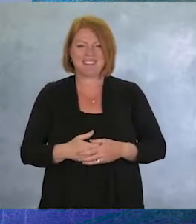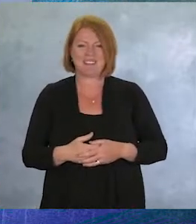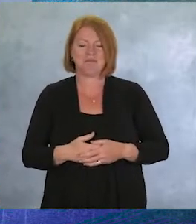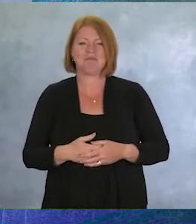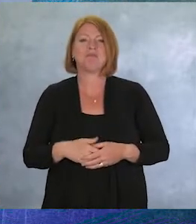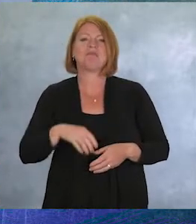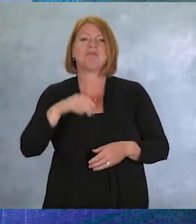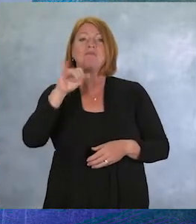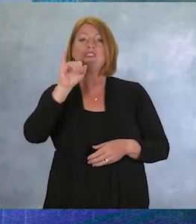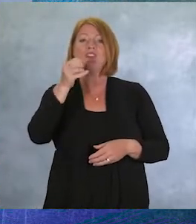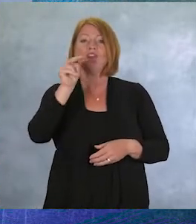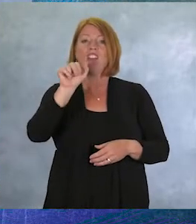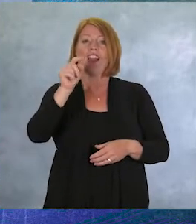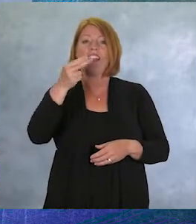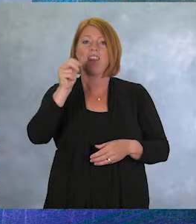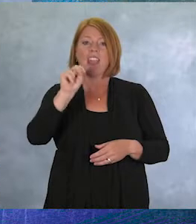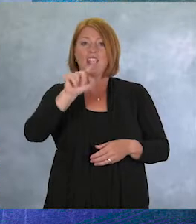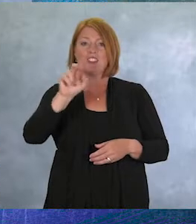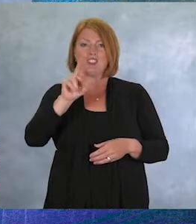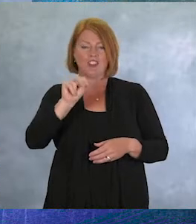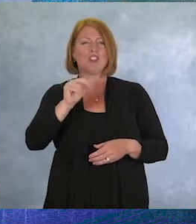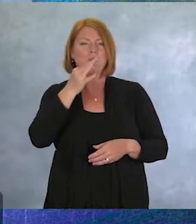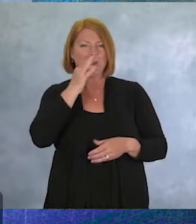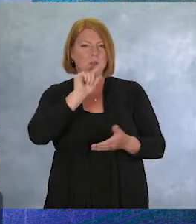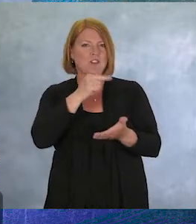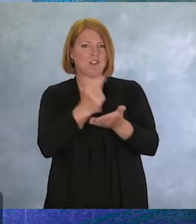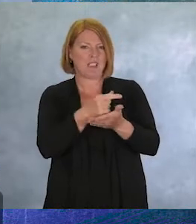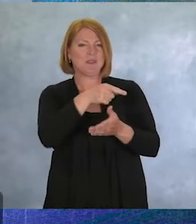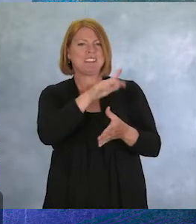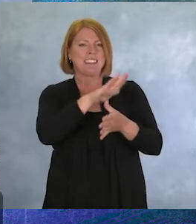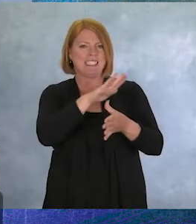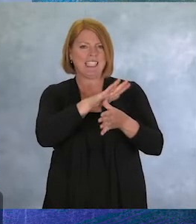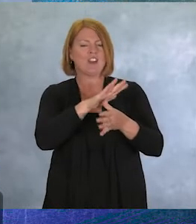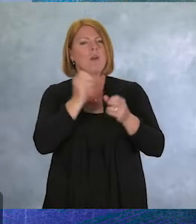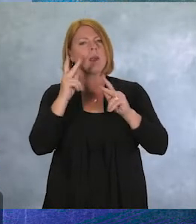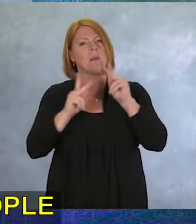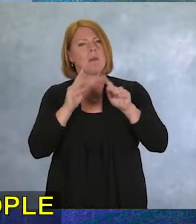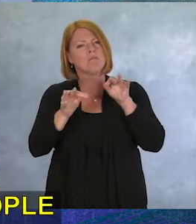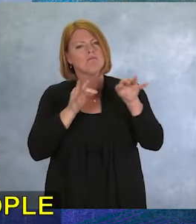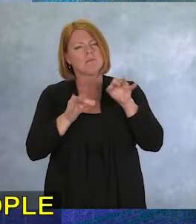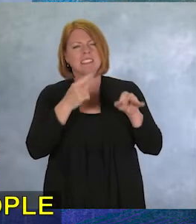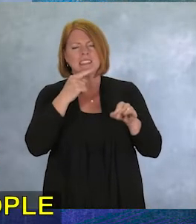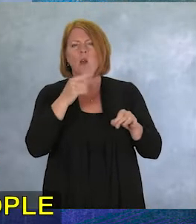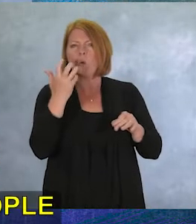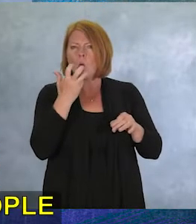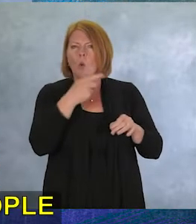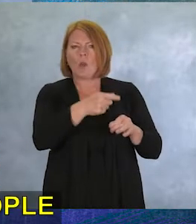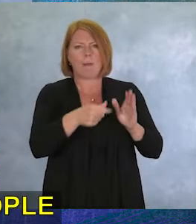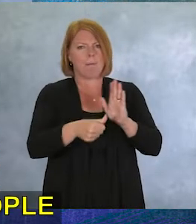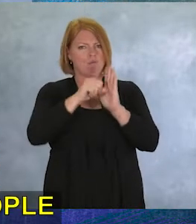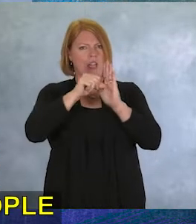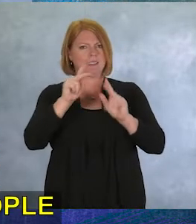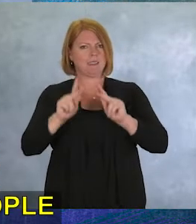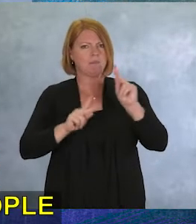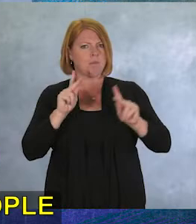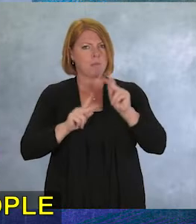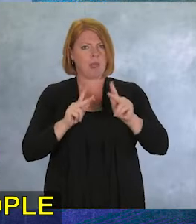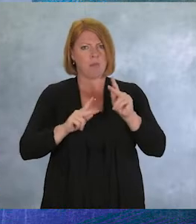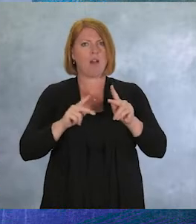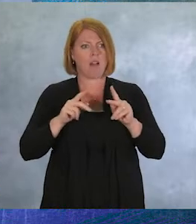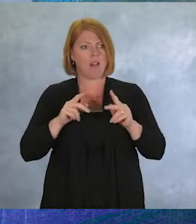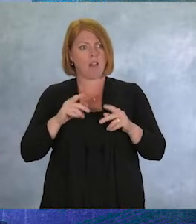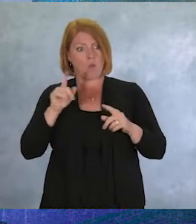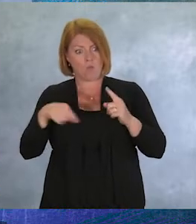chair. Jonathan Zern is a graduating senior and is described as one of those young men who make an impression on people the minute they meet